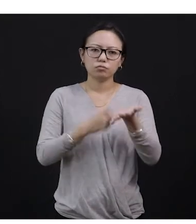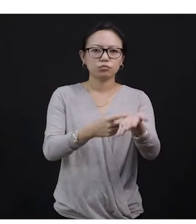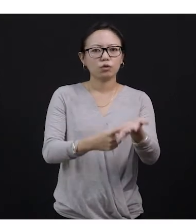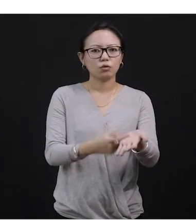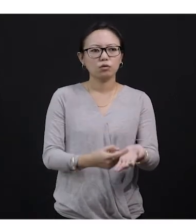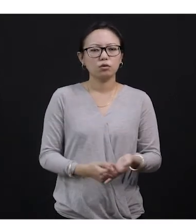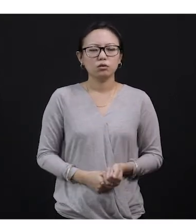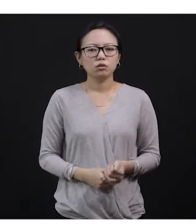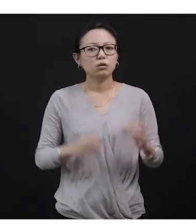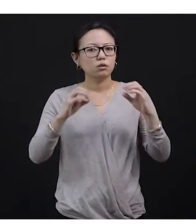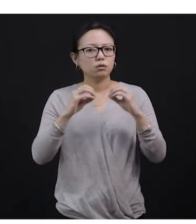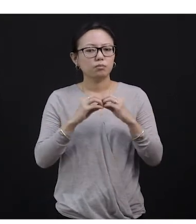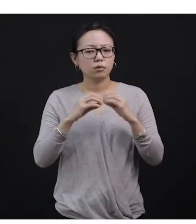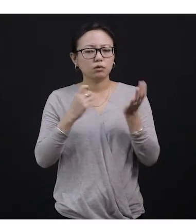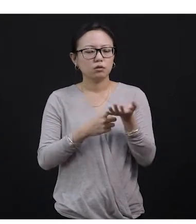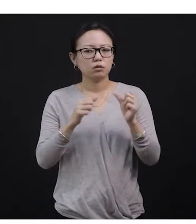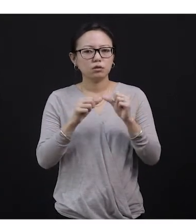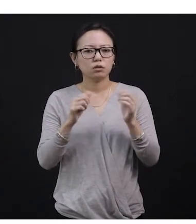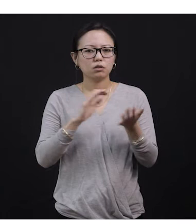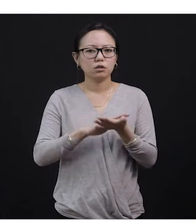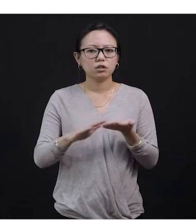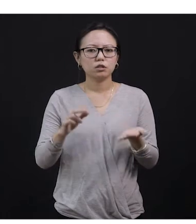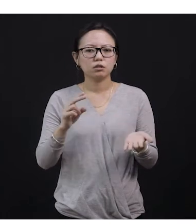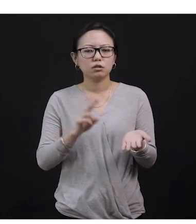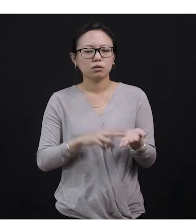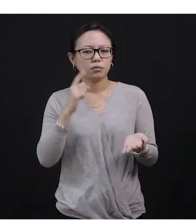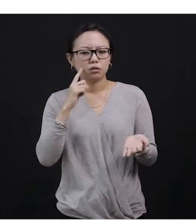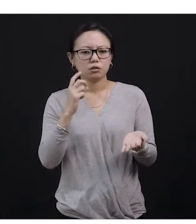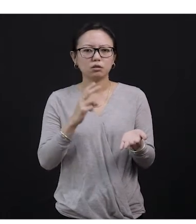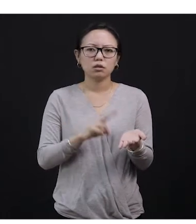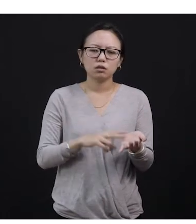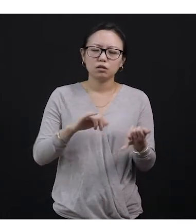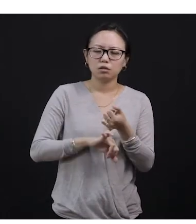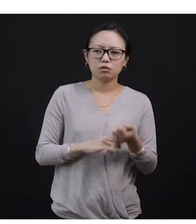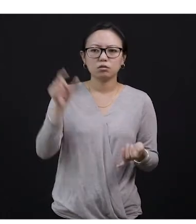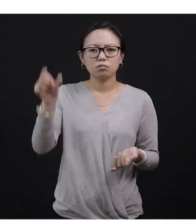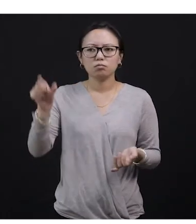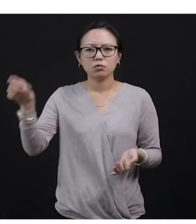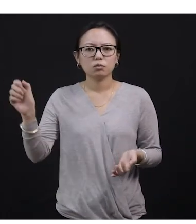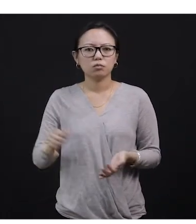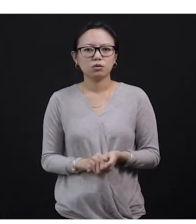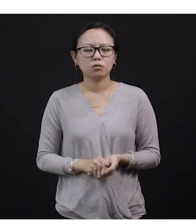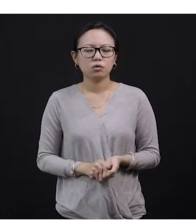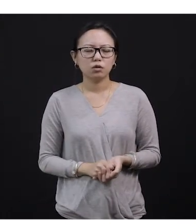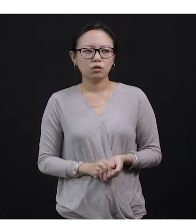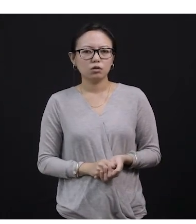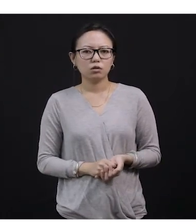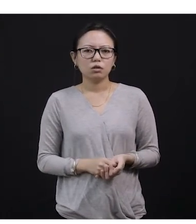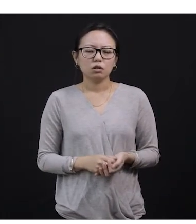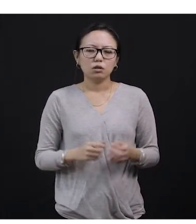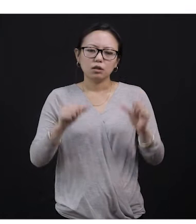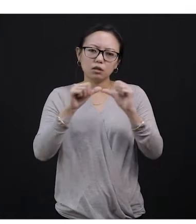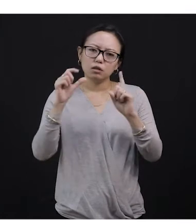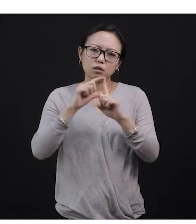Brahmins were the priests, right? So the Brahmins used to advise the king, okay? They had a very close relationship with the king. They used